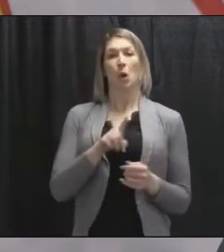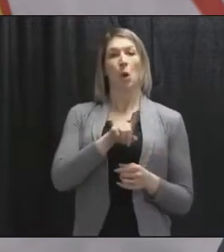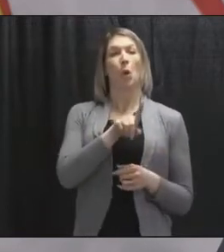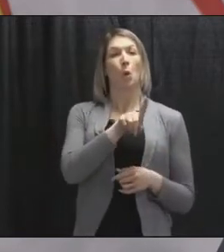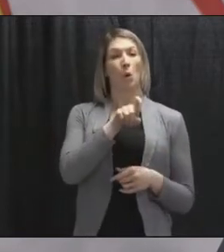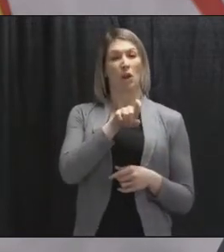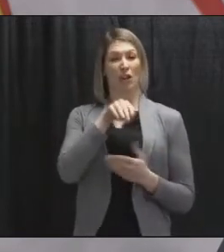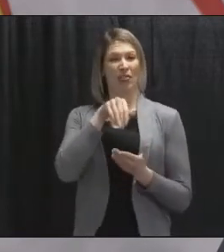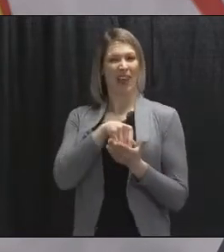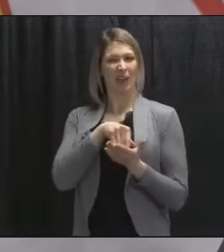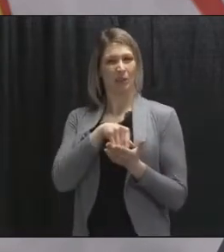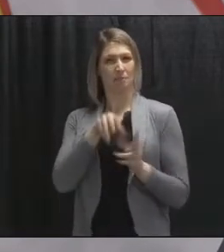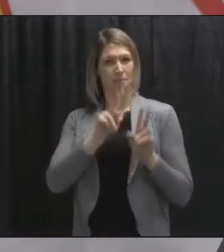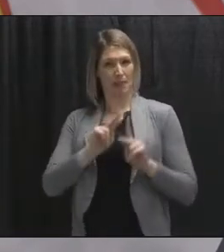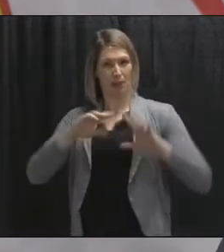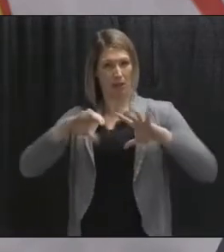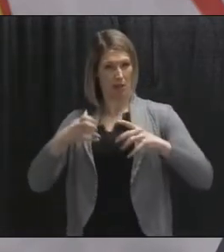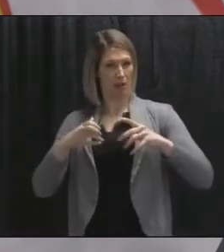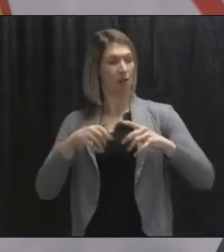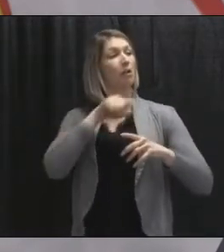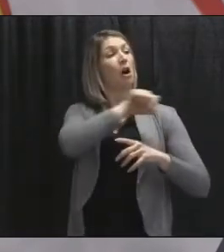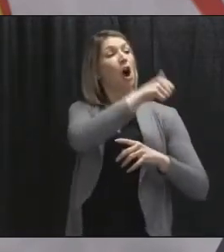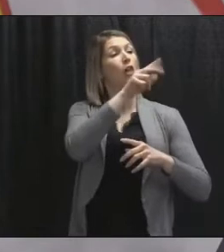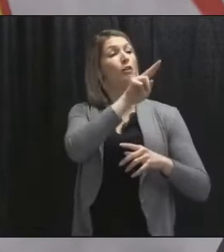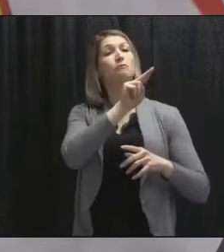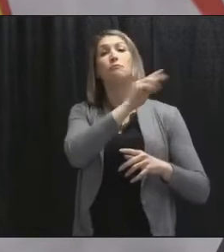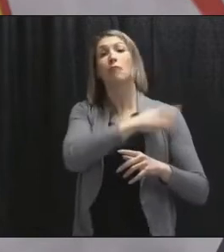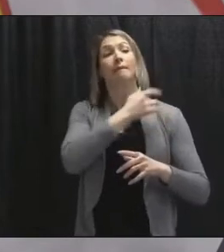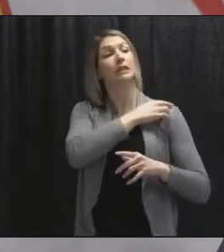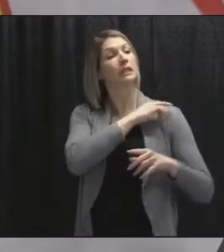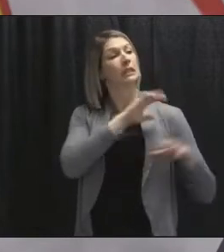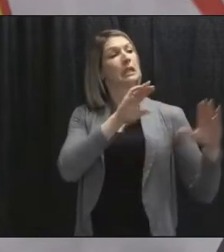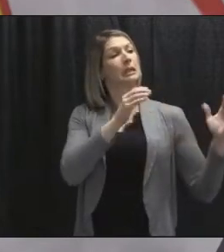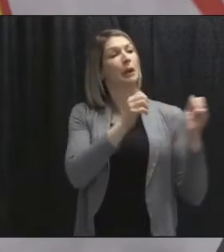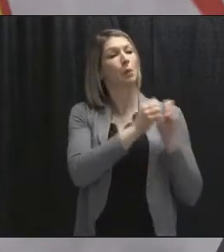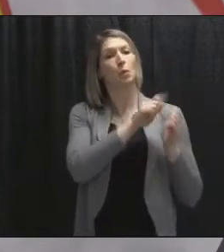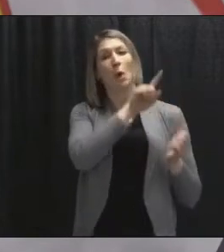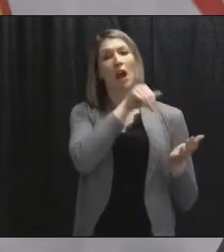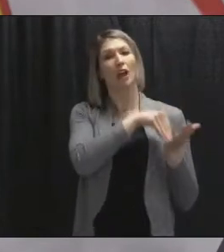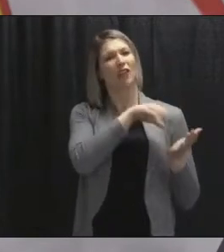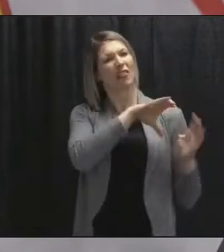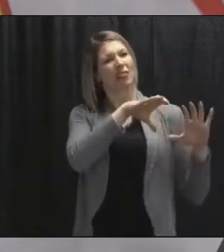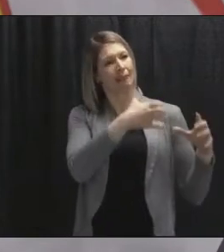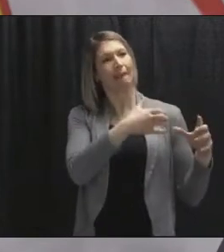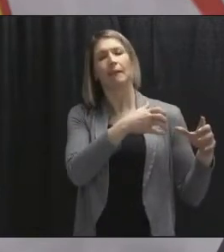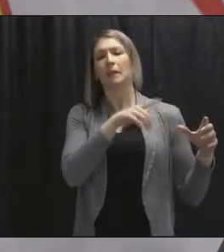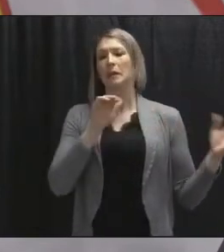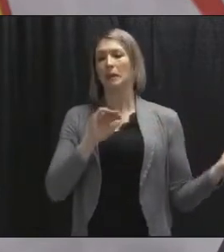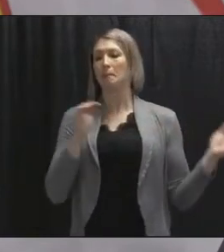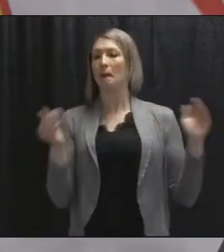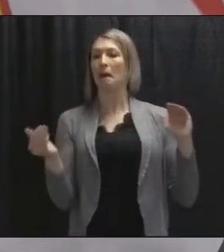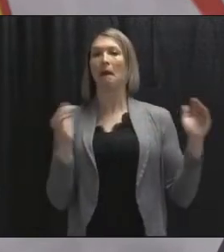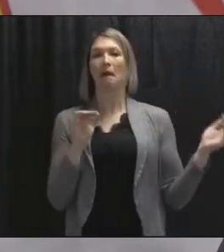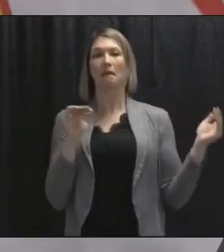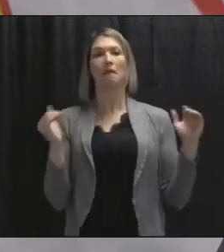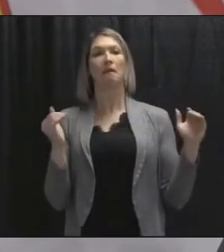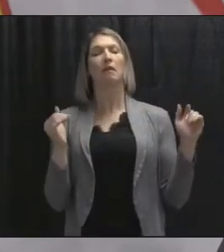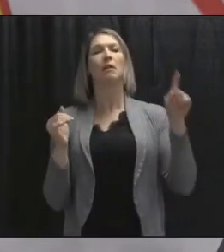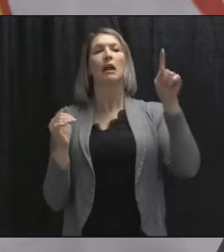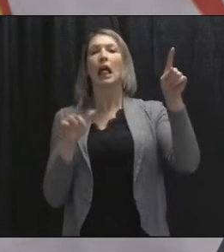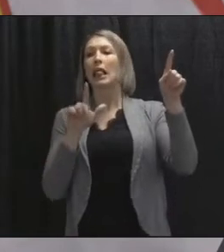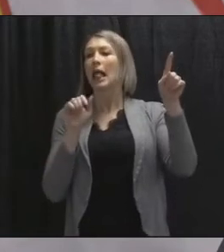If you look at Eastern Health as an example, some 1,175 tests per 100,000. If this was in Lab Grenfell,